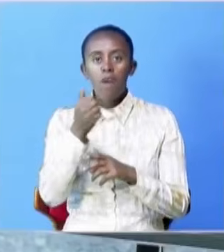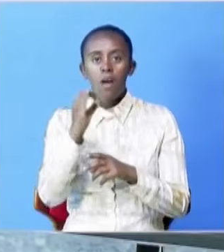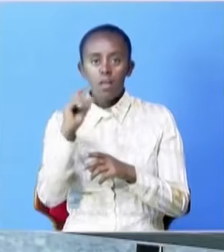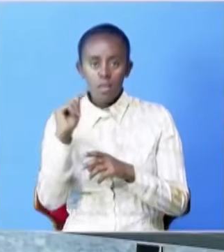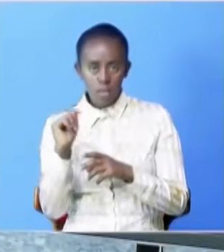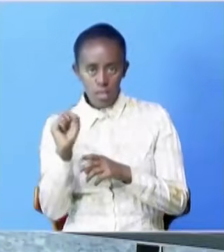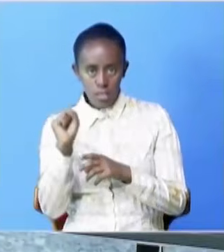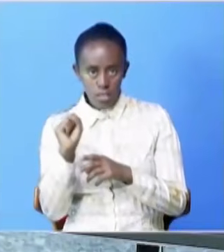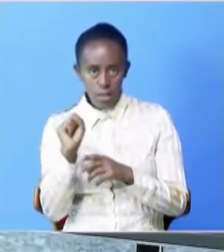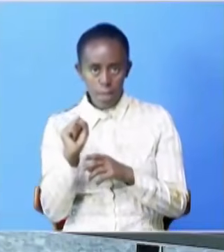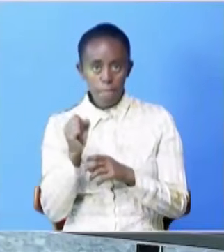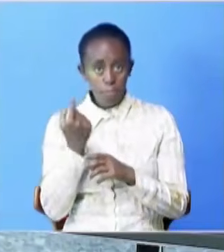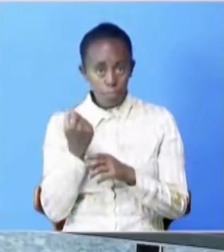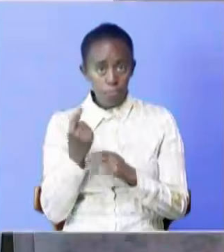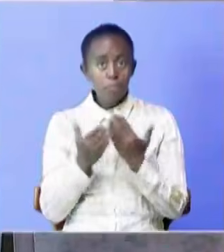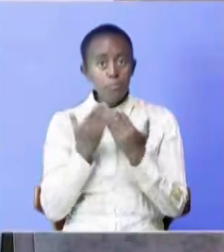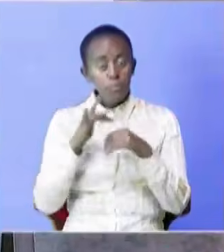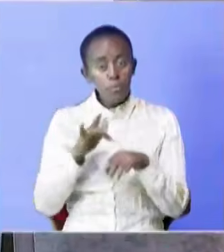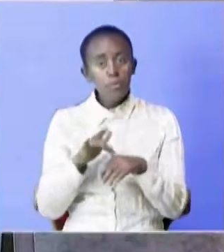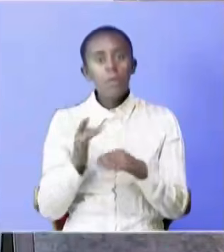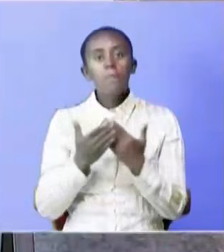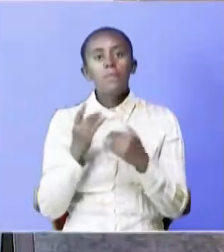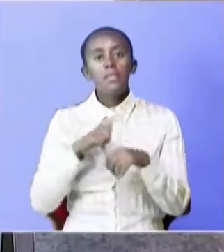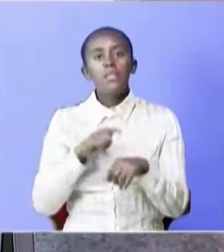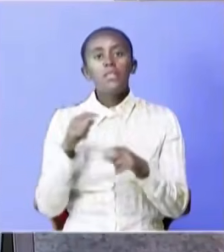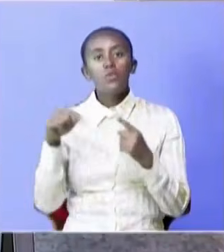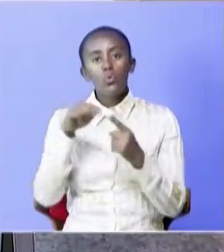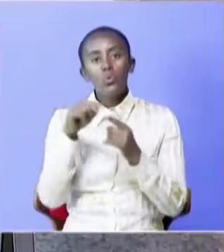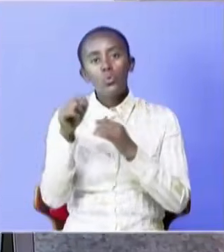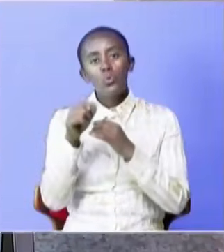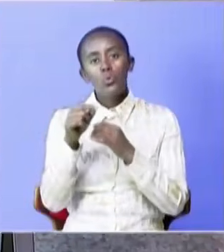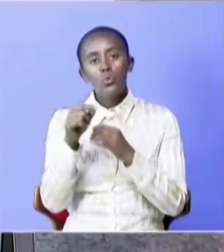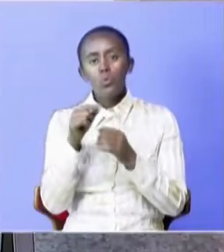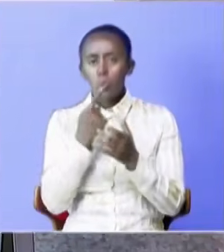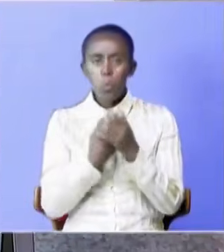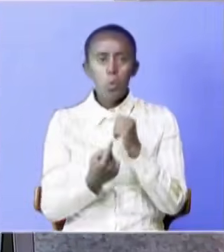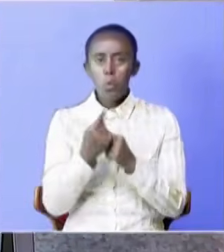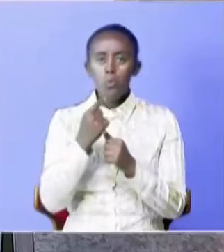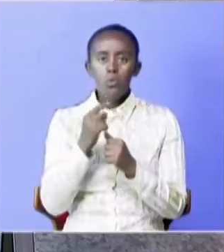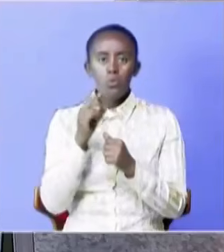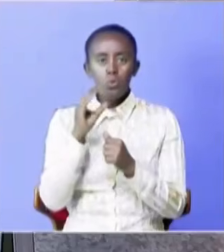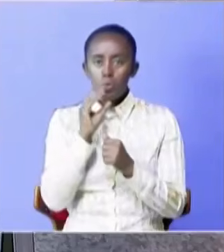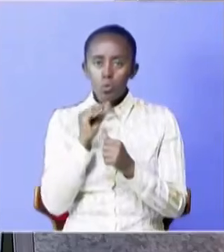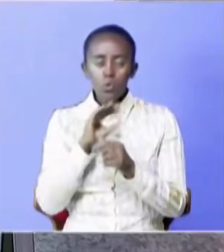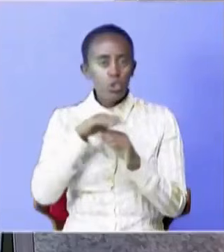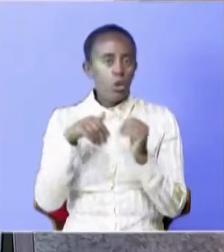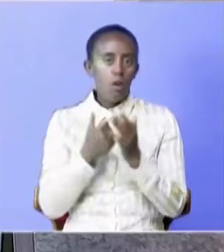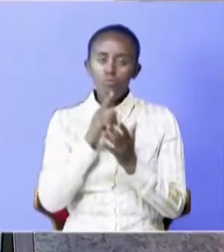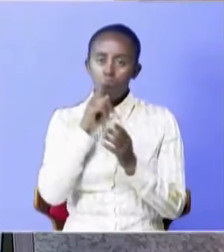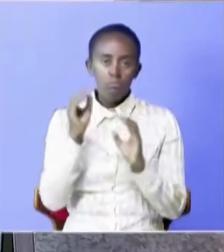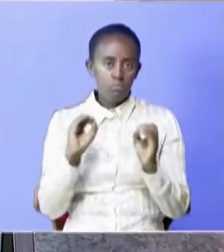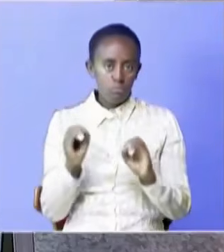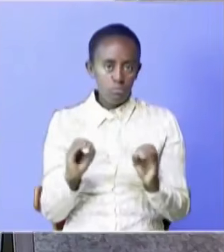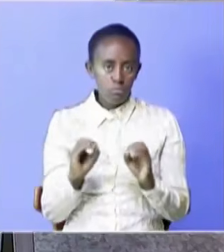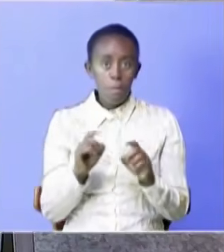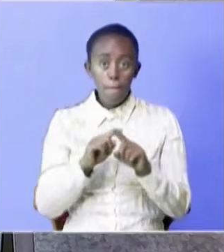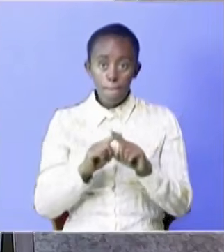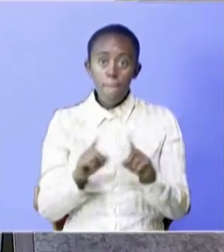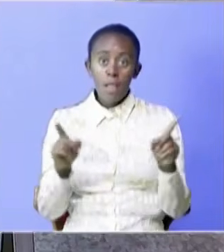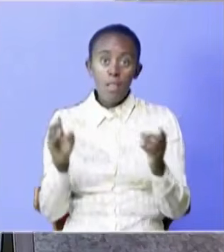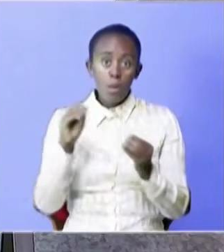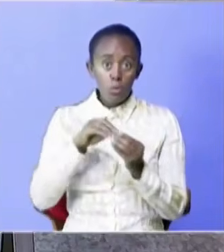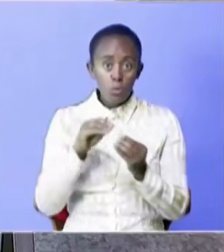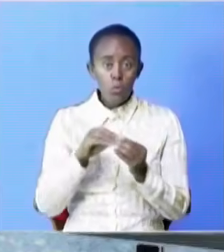We use the simple present tense to not only talk about general truth, but